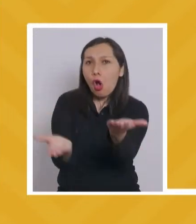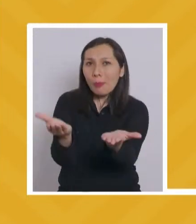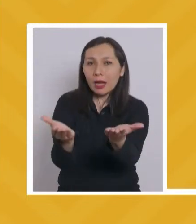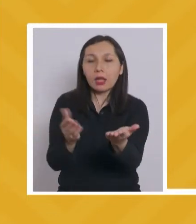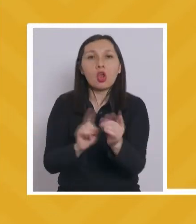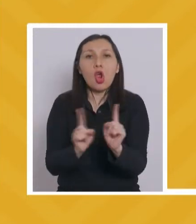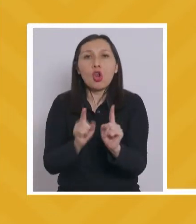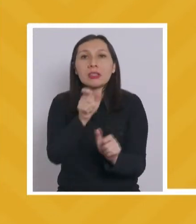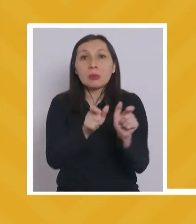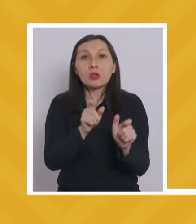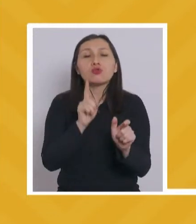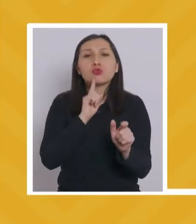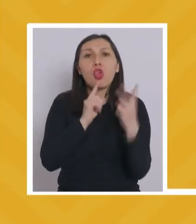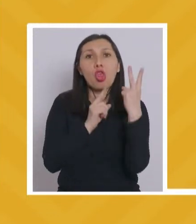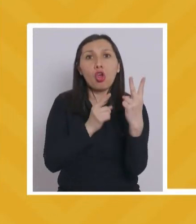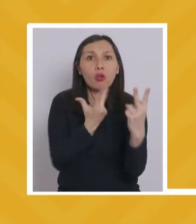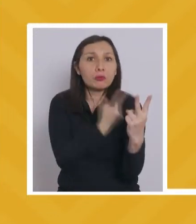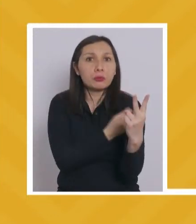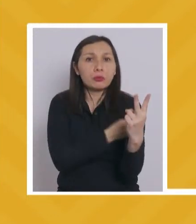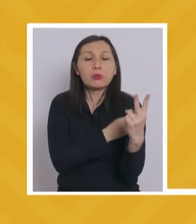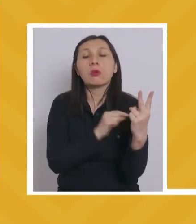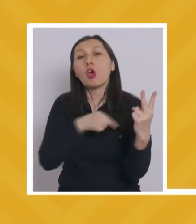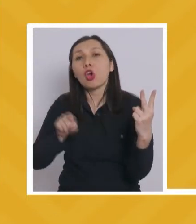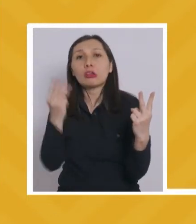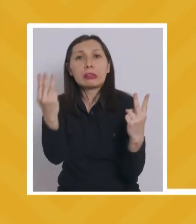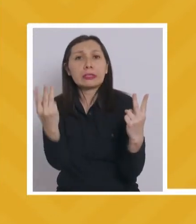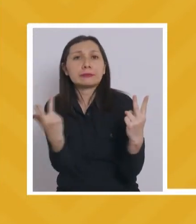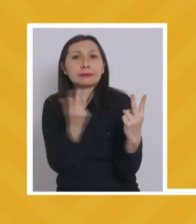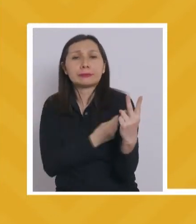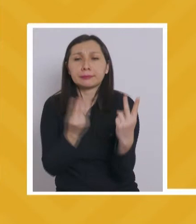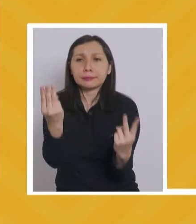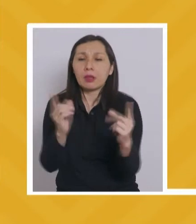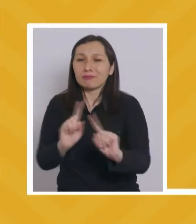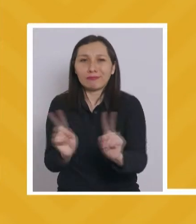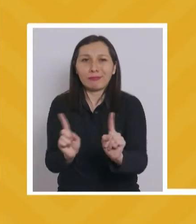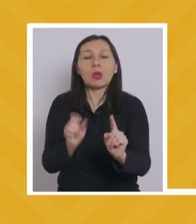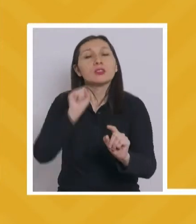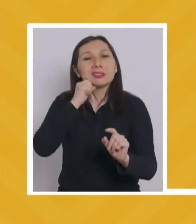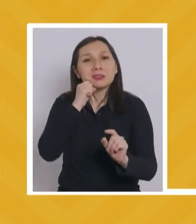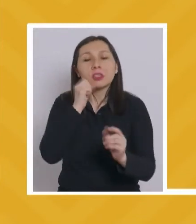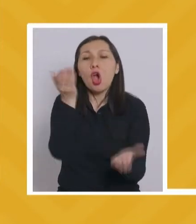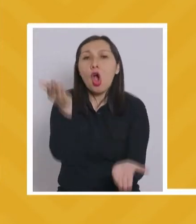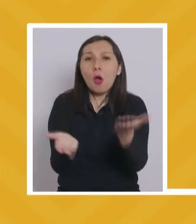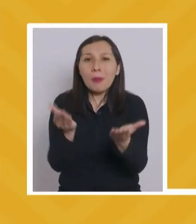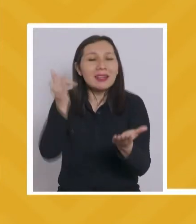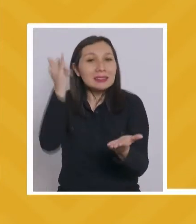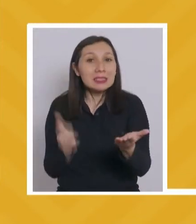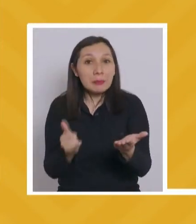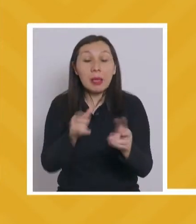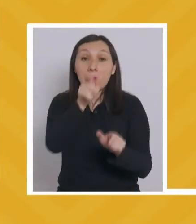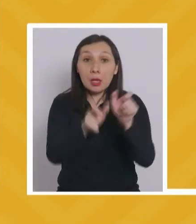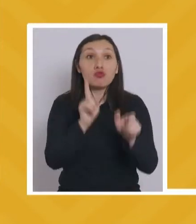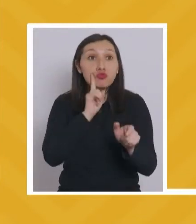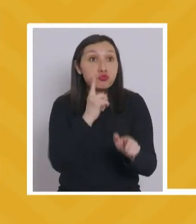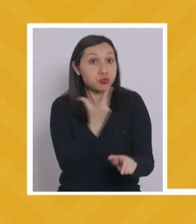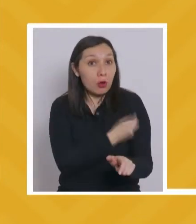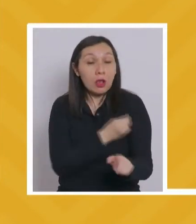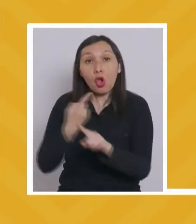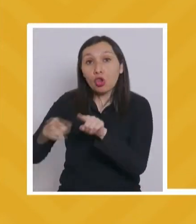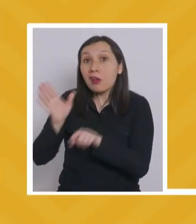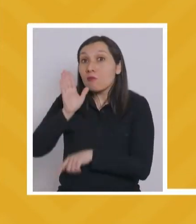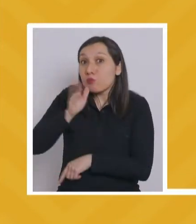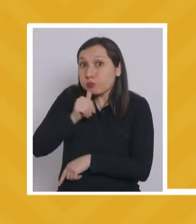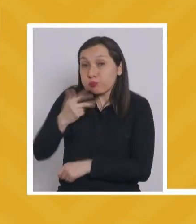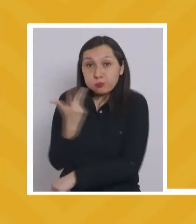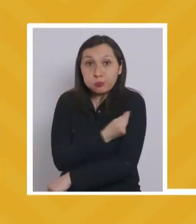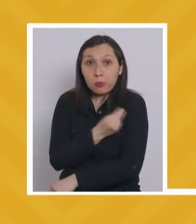had not been immunized. We did not compare this with the people having 2 doses. They